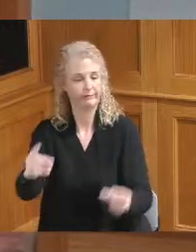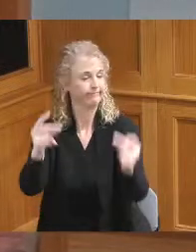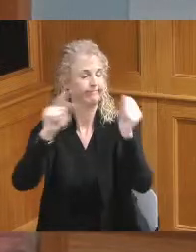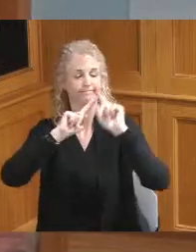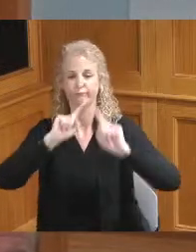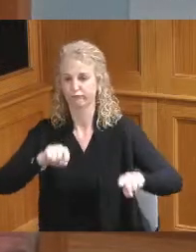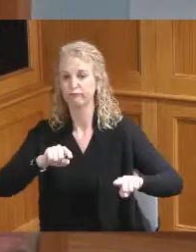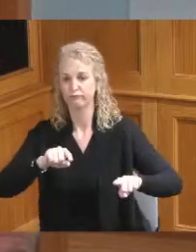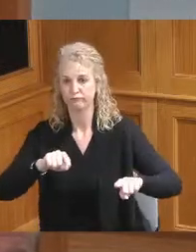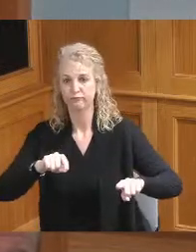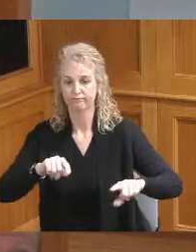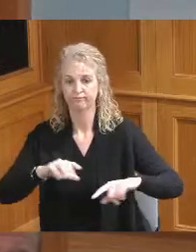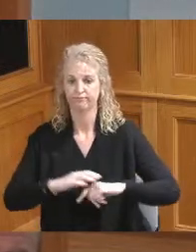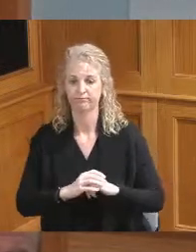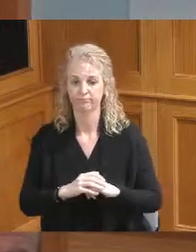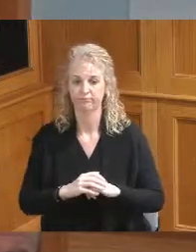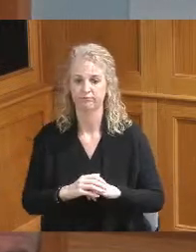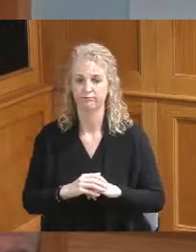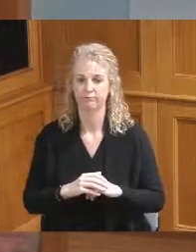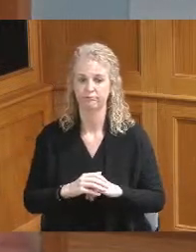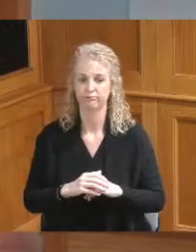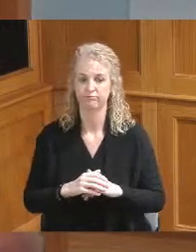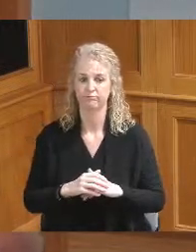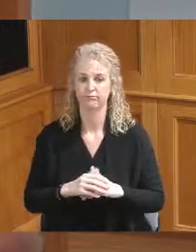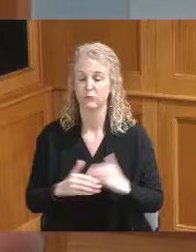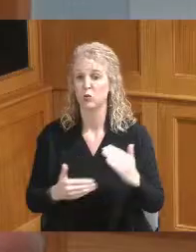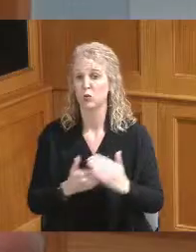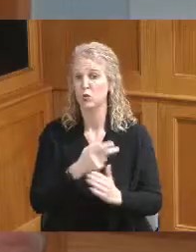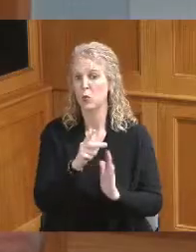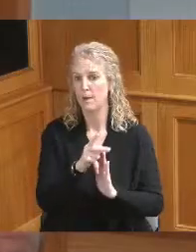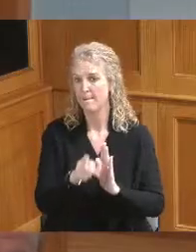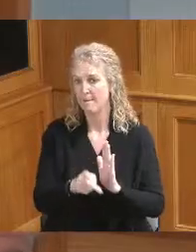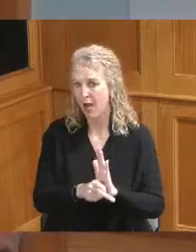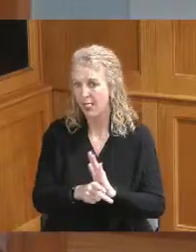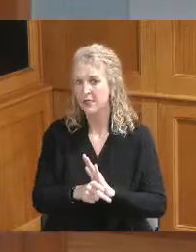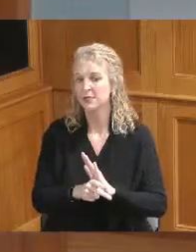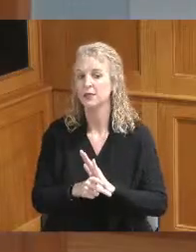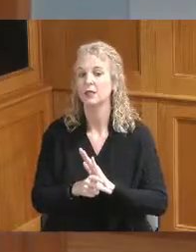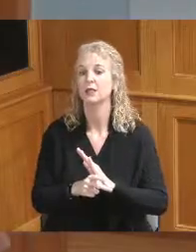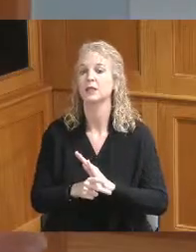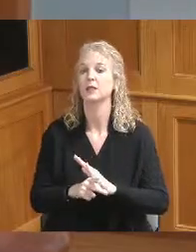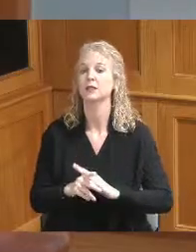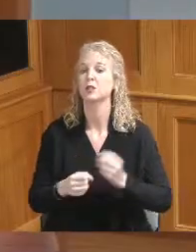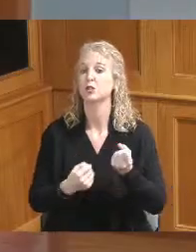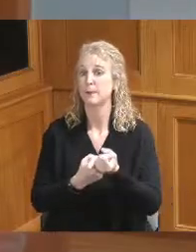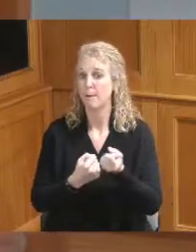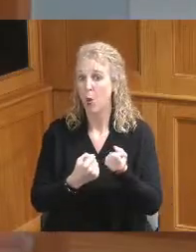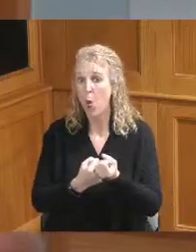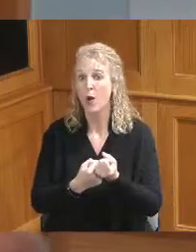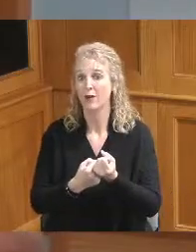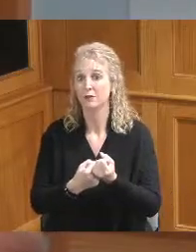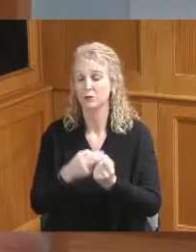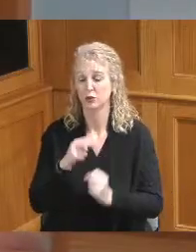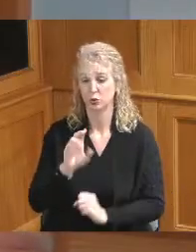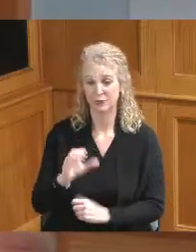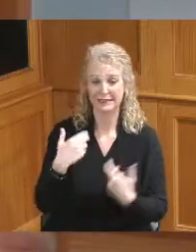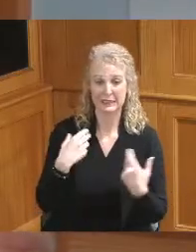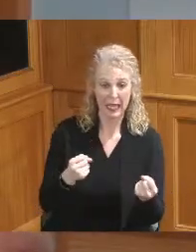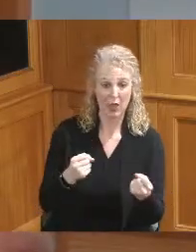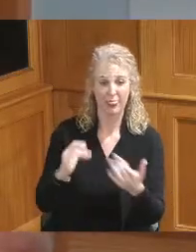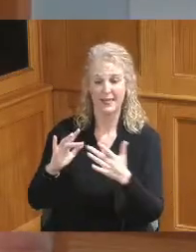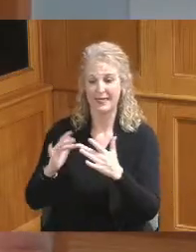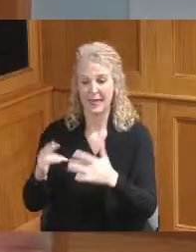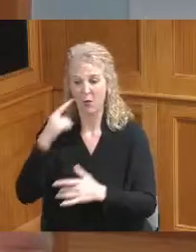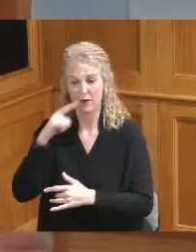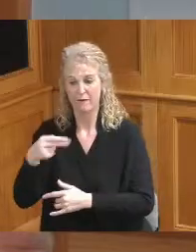very thoughtfully on what could be a policy that would work with Network for Hope, UC Health, and